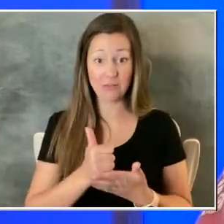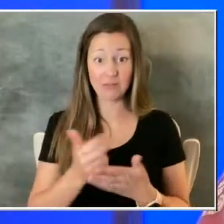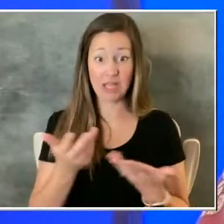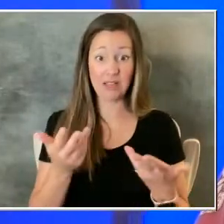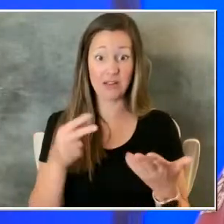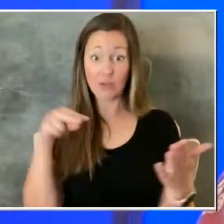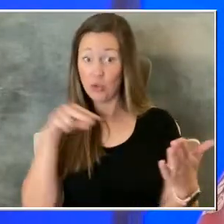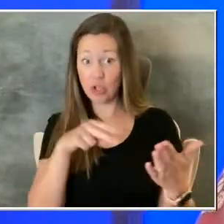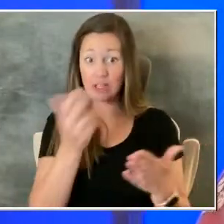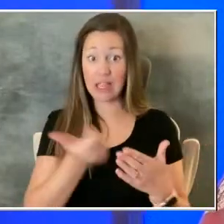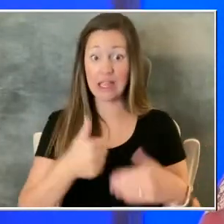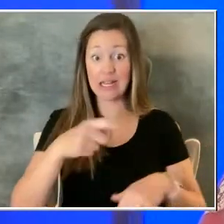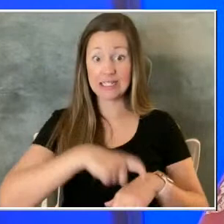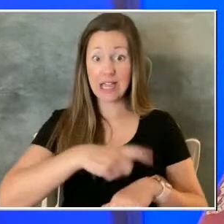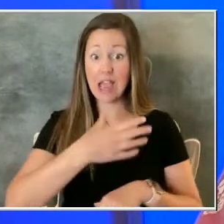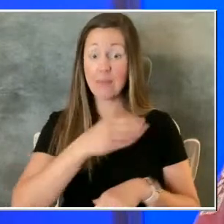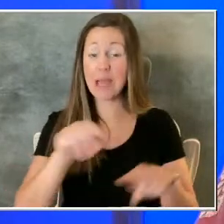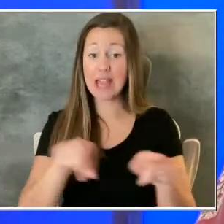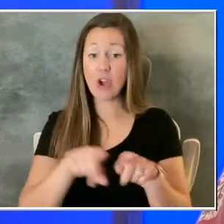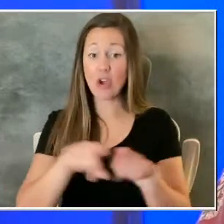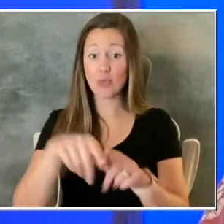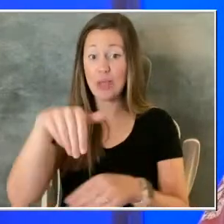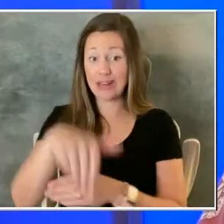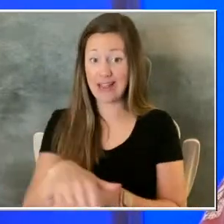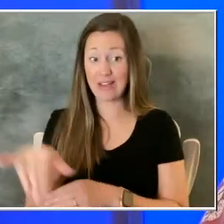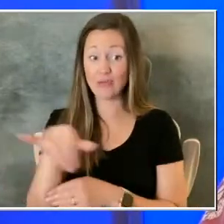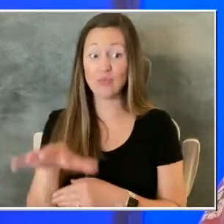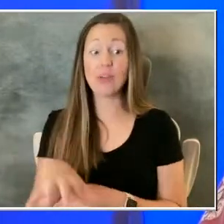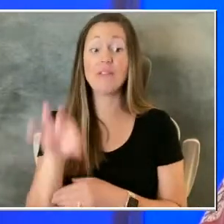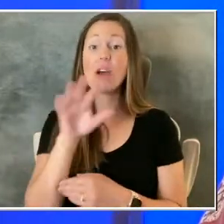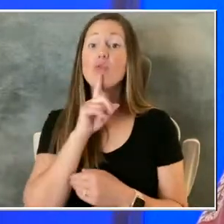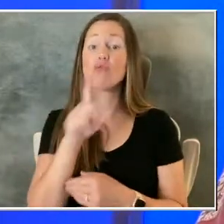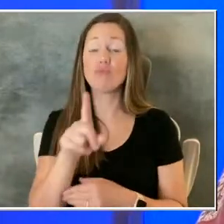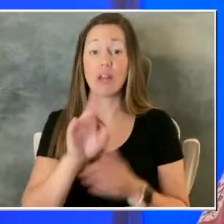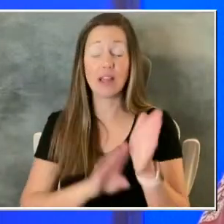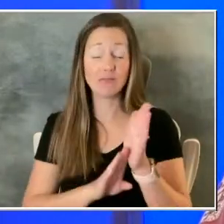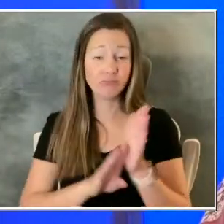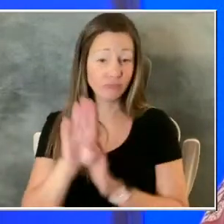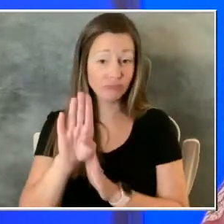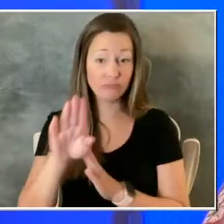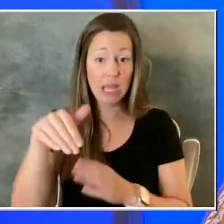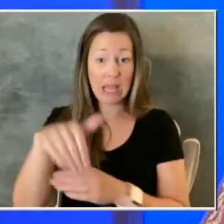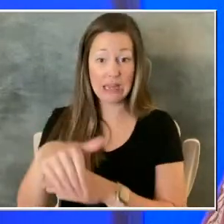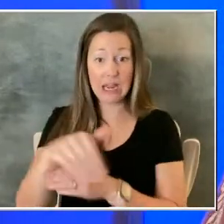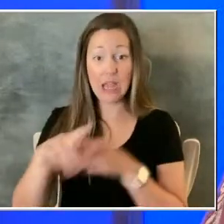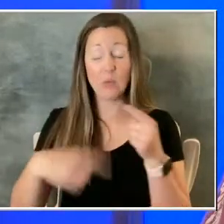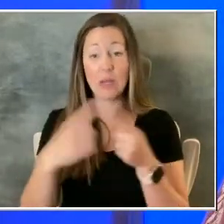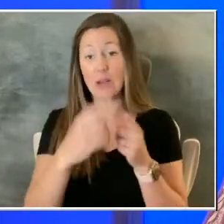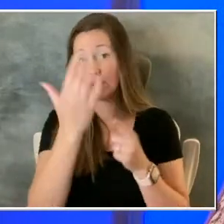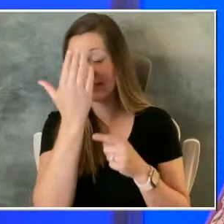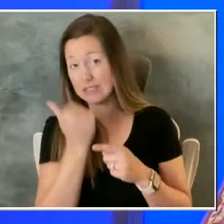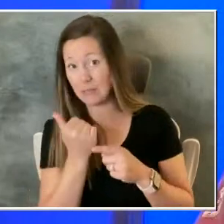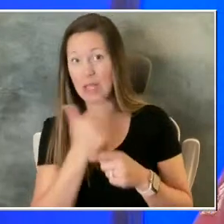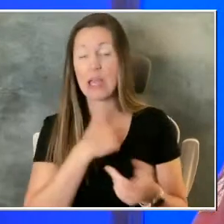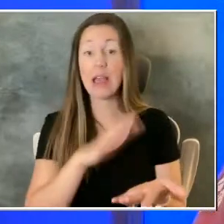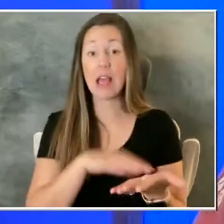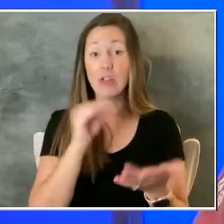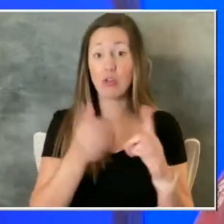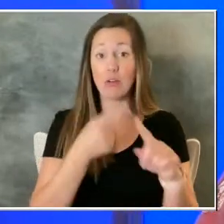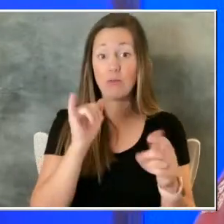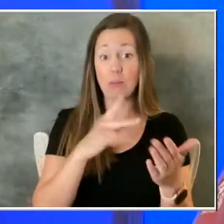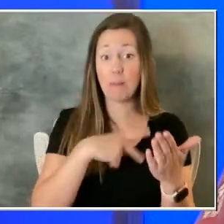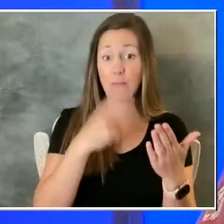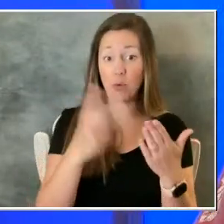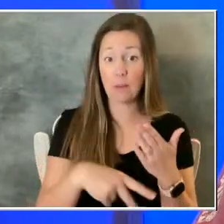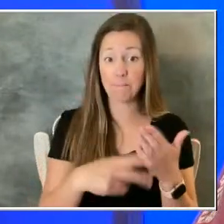day and at night, which we found out it was really spiking at night while I was sleeping, whereas I learned through this program here, have